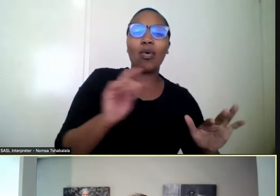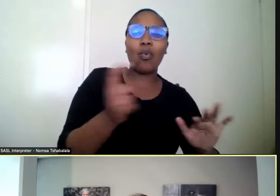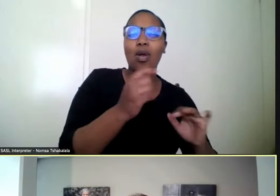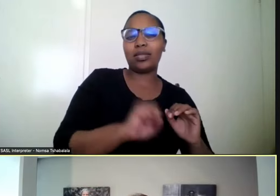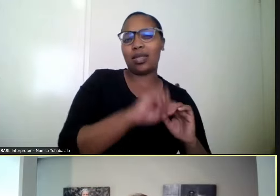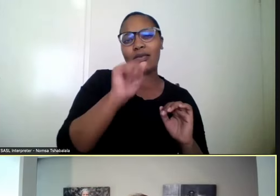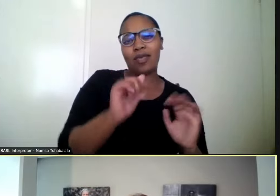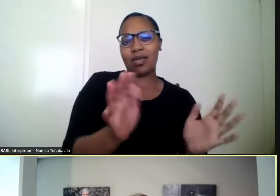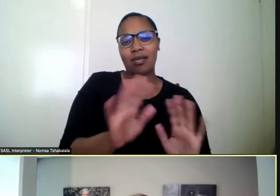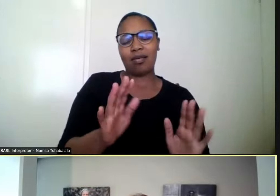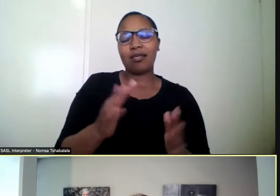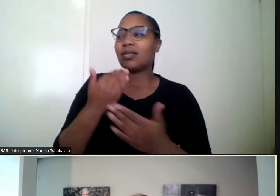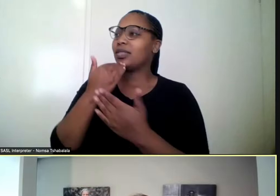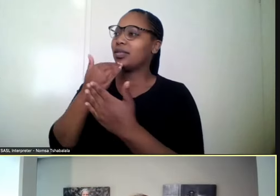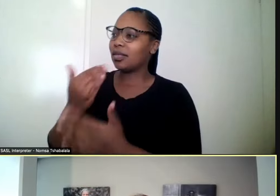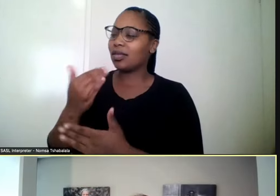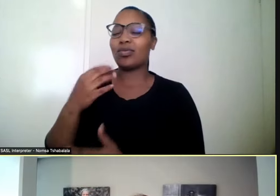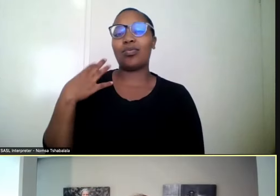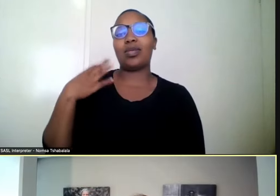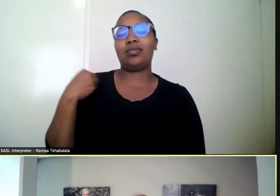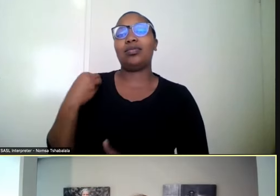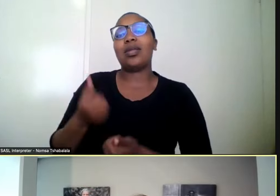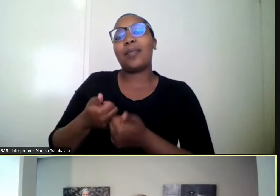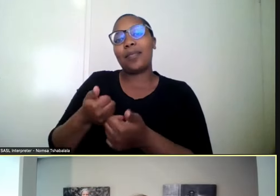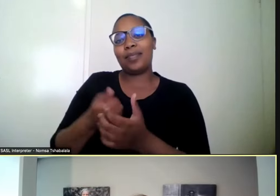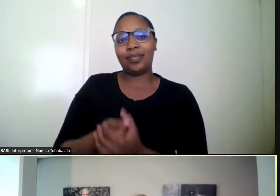Minister, and back to you.